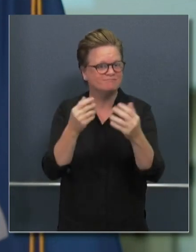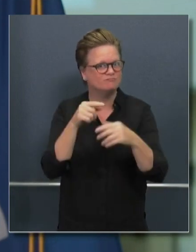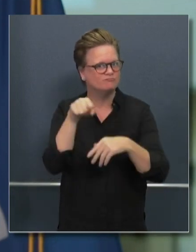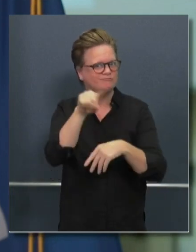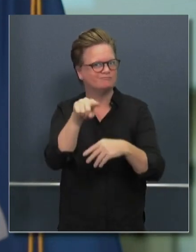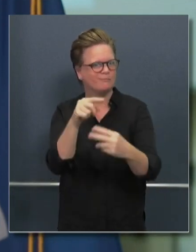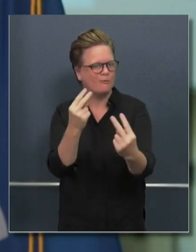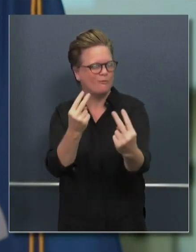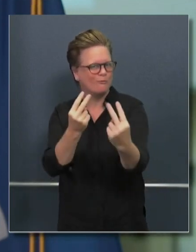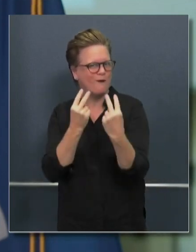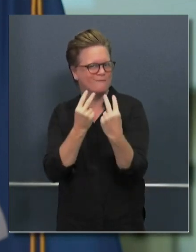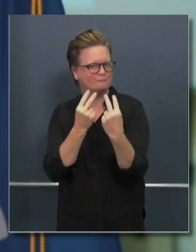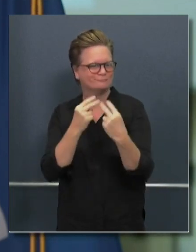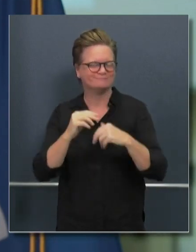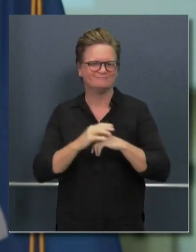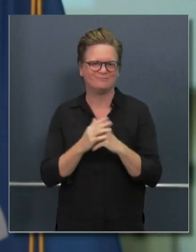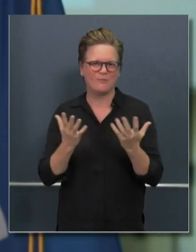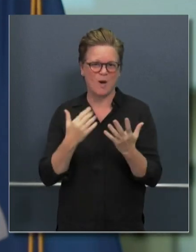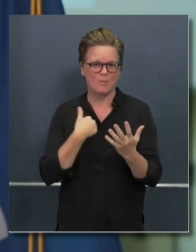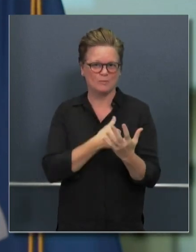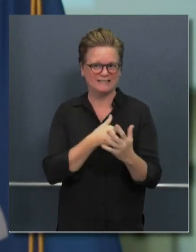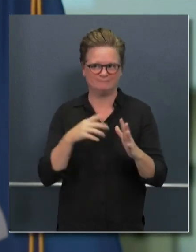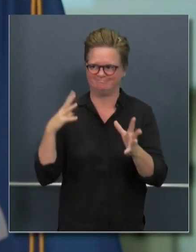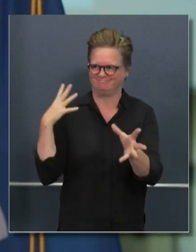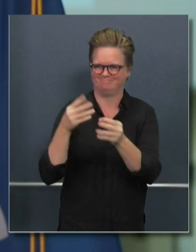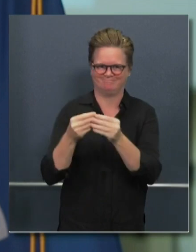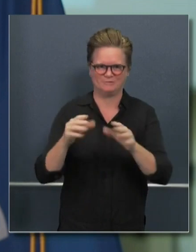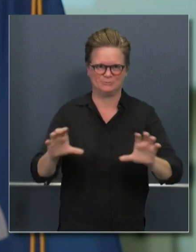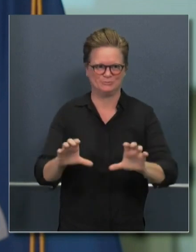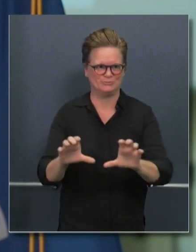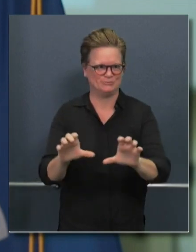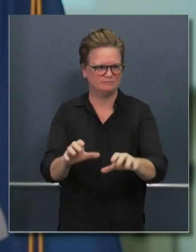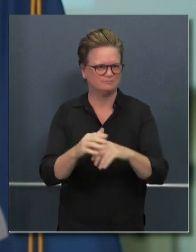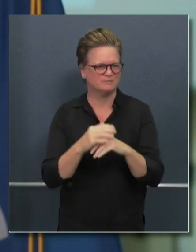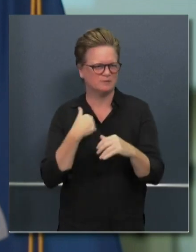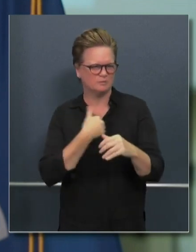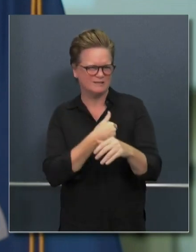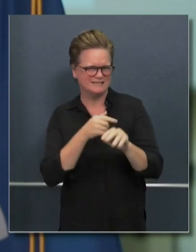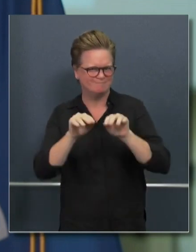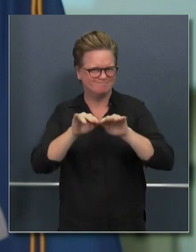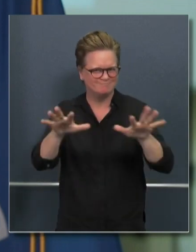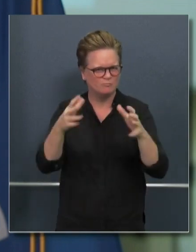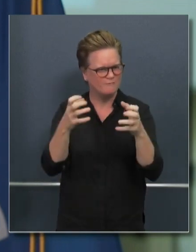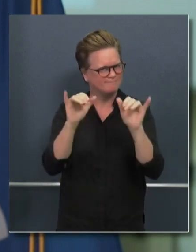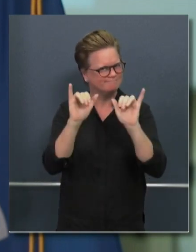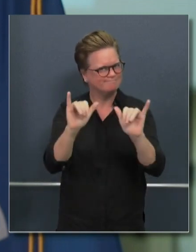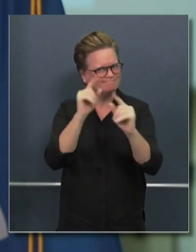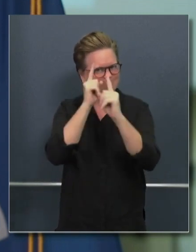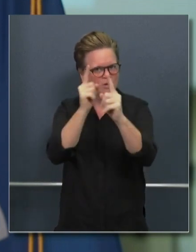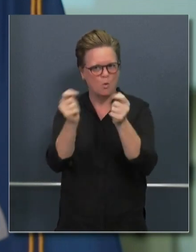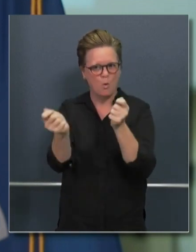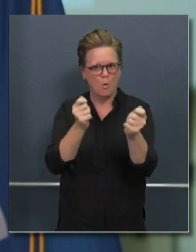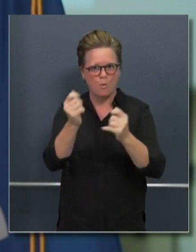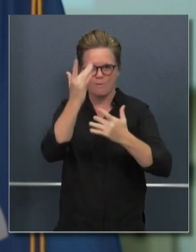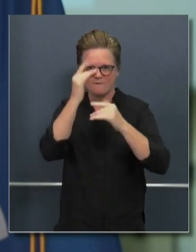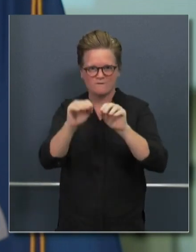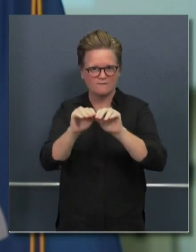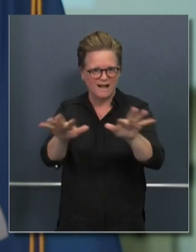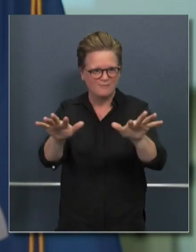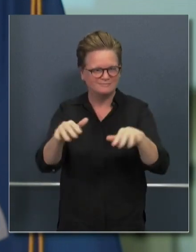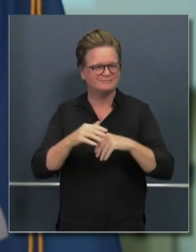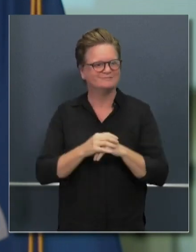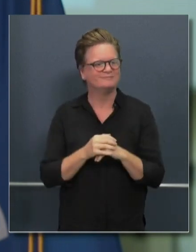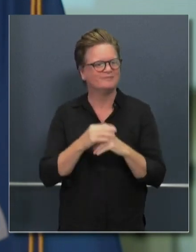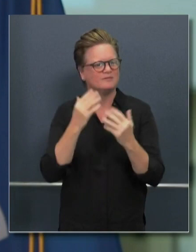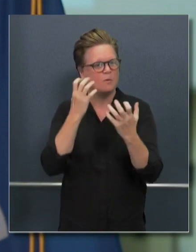efforts to mitigate the spread of COVID-19. I wanted to update you on some of the trend lines. I wanted to